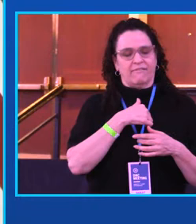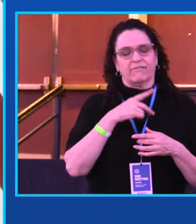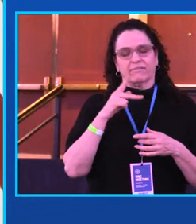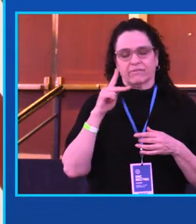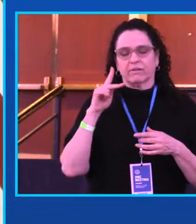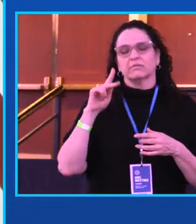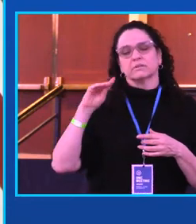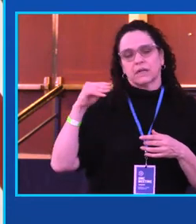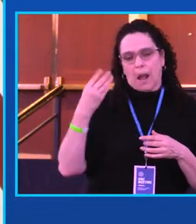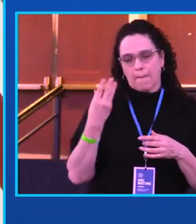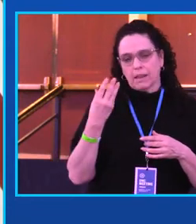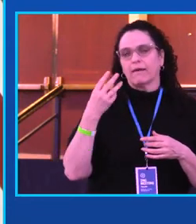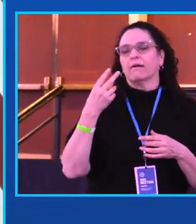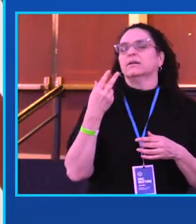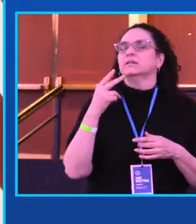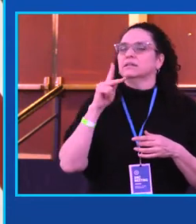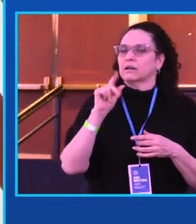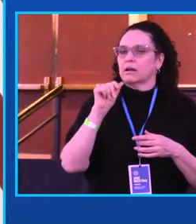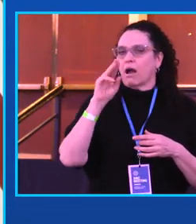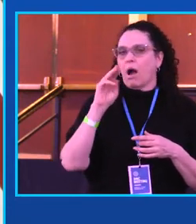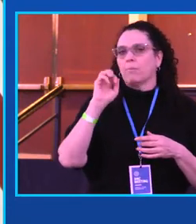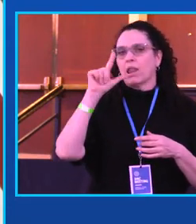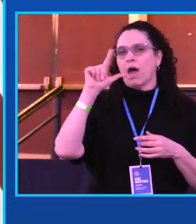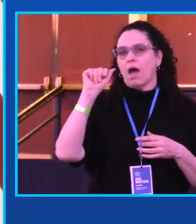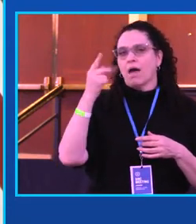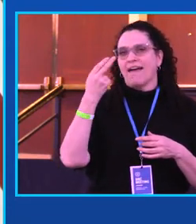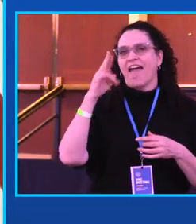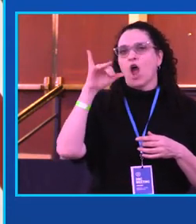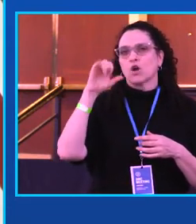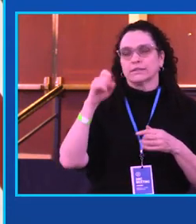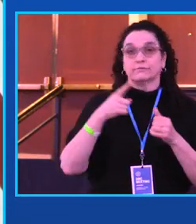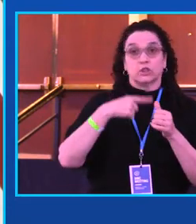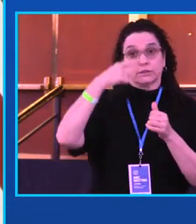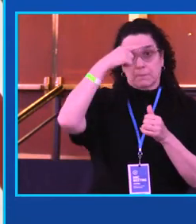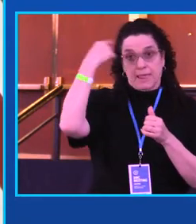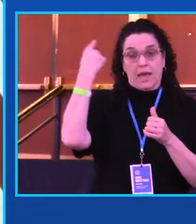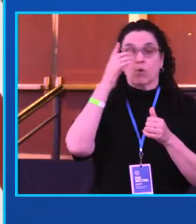woman as Vice President of the United States.